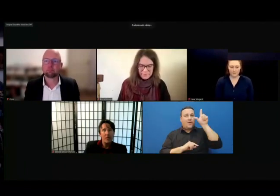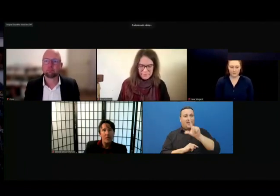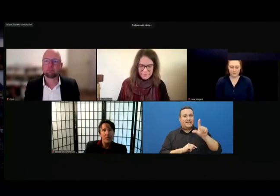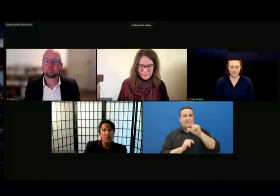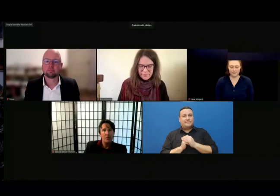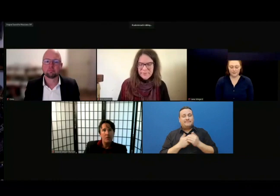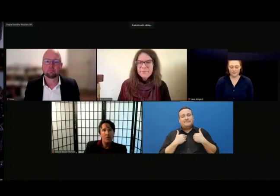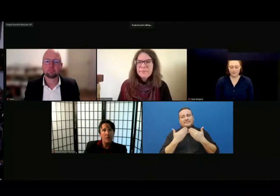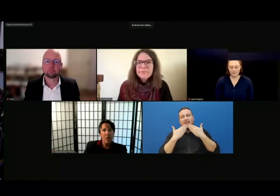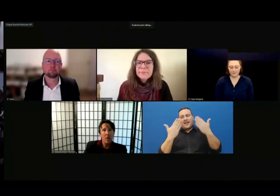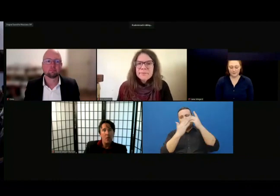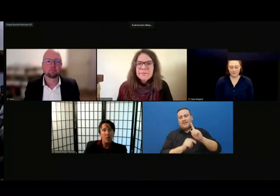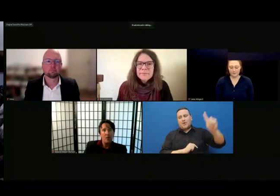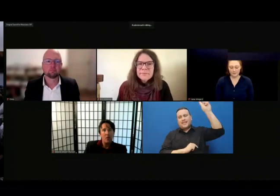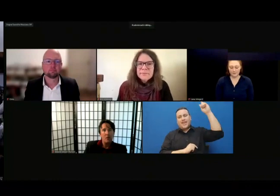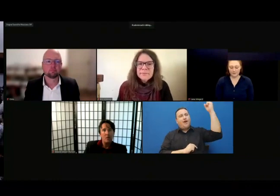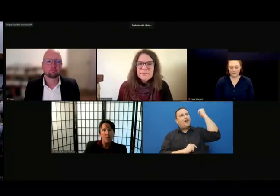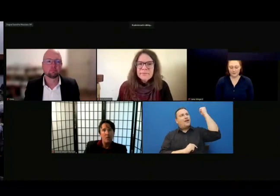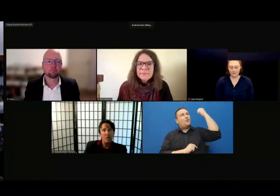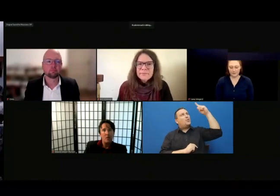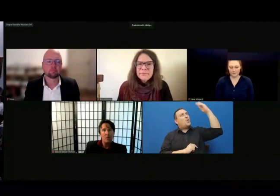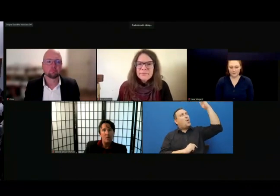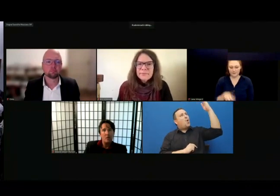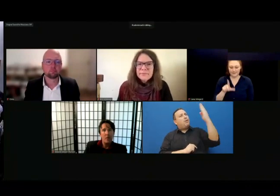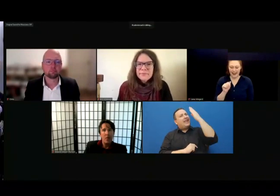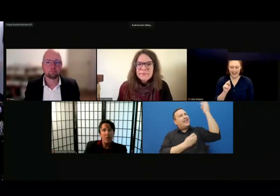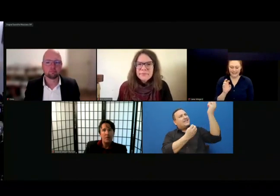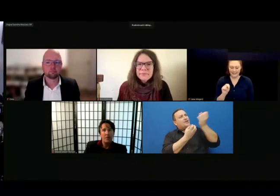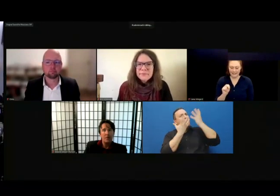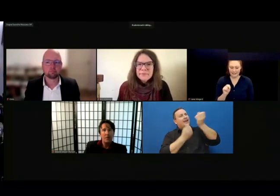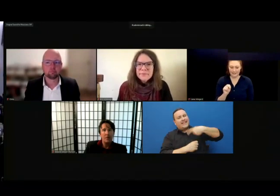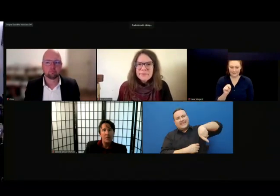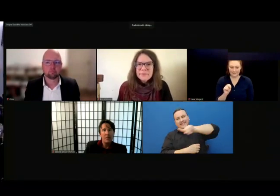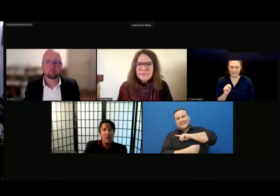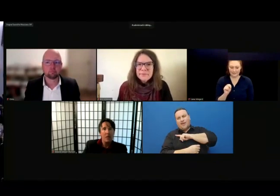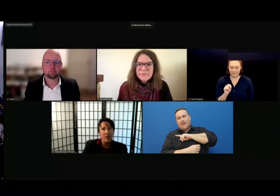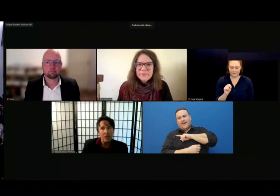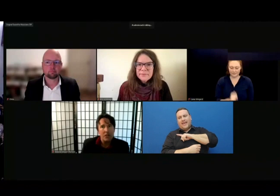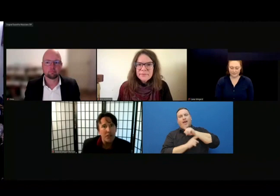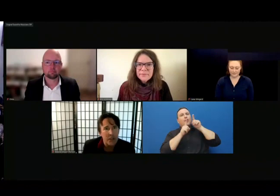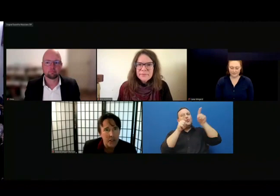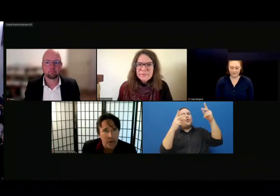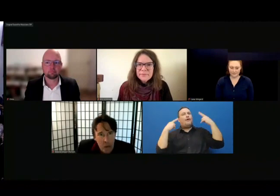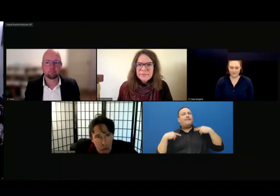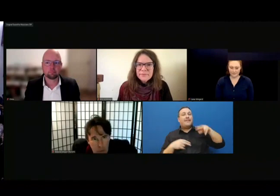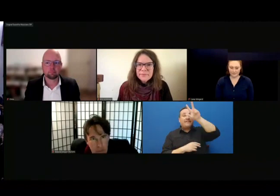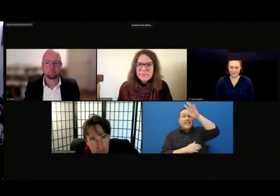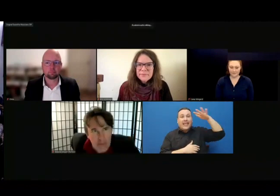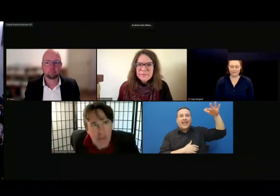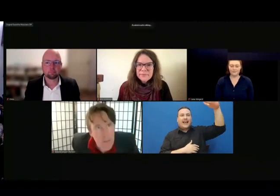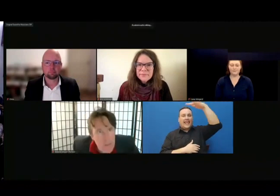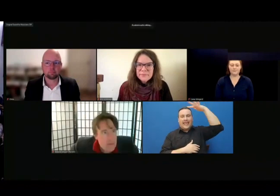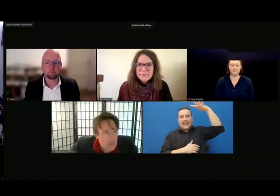Gratias tibi agimus omnipotens Deus, pro omnibus beneficiis tuis, qui vivis